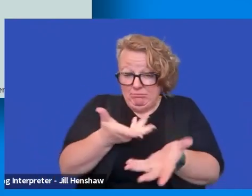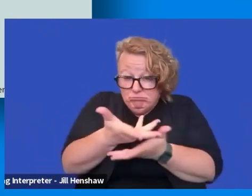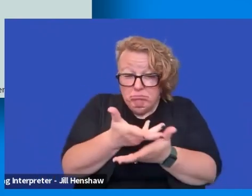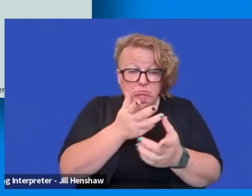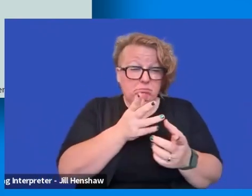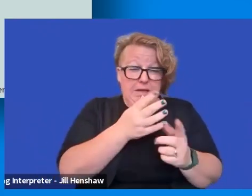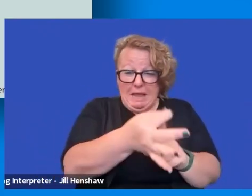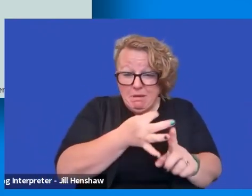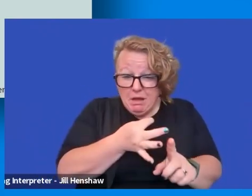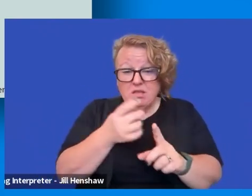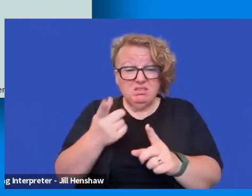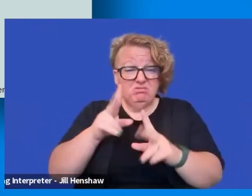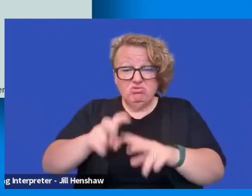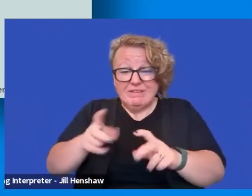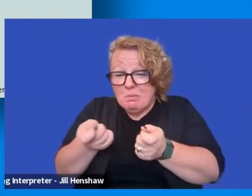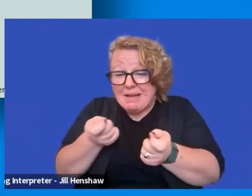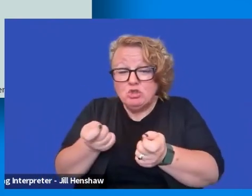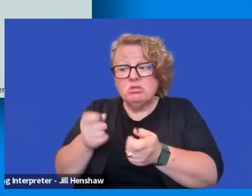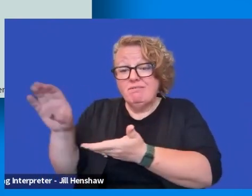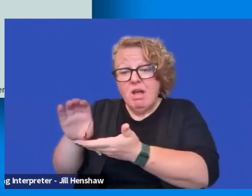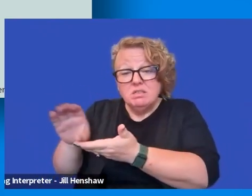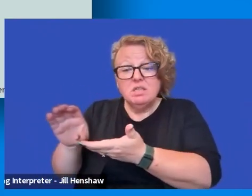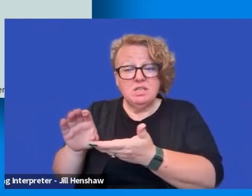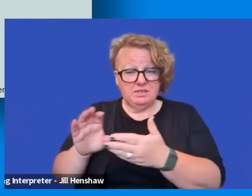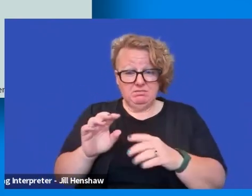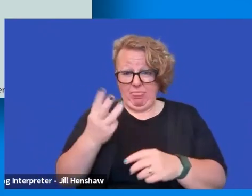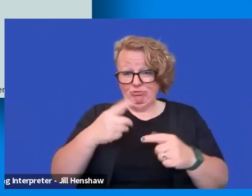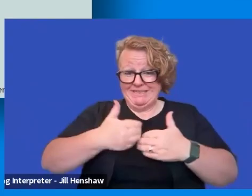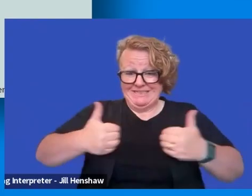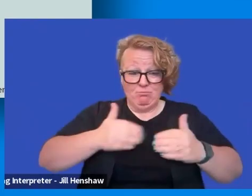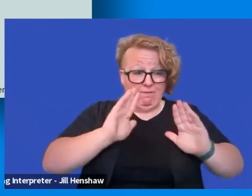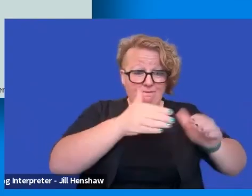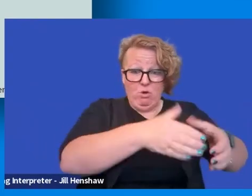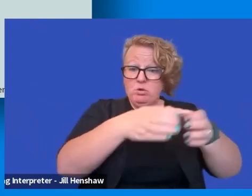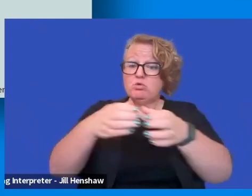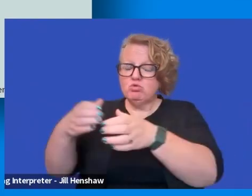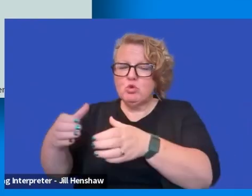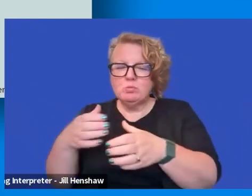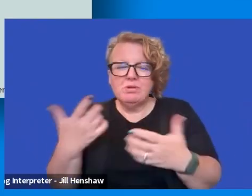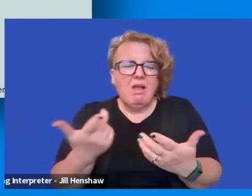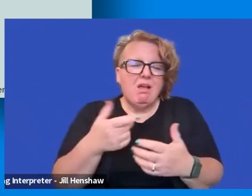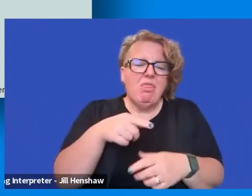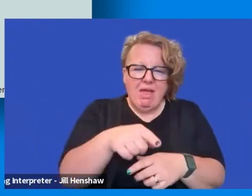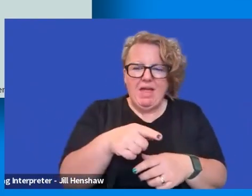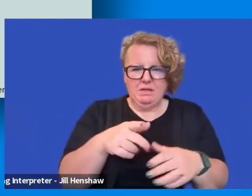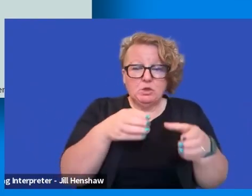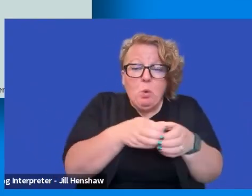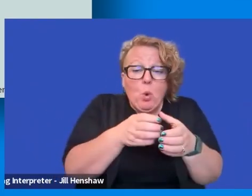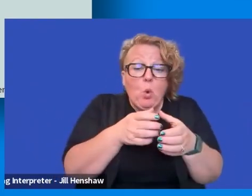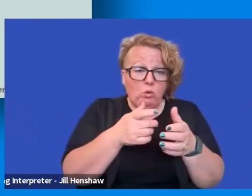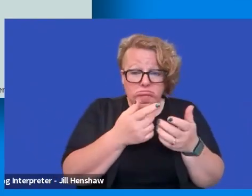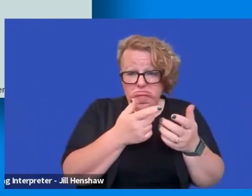research managers, and funders in separate focus groups. We interviewed research managers from smaller institutions, as well